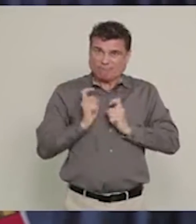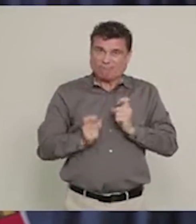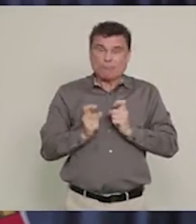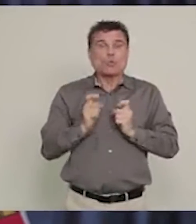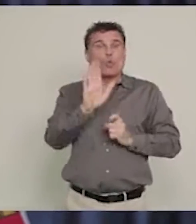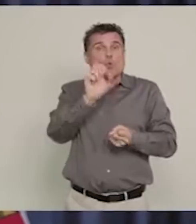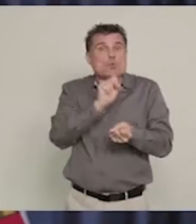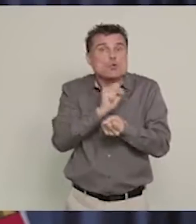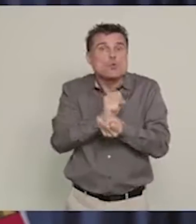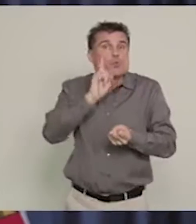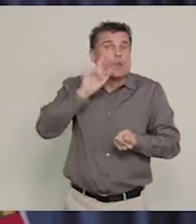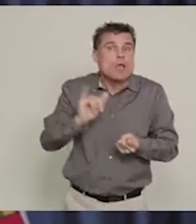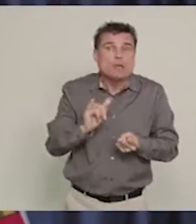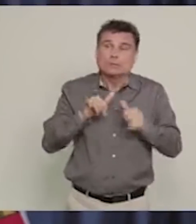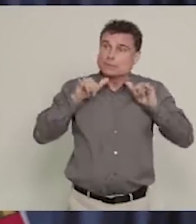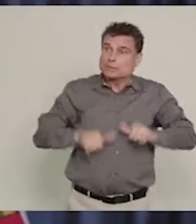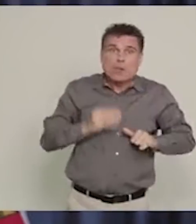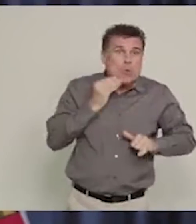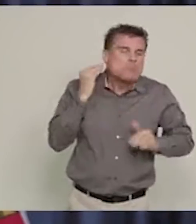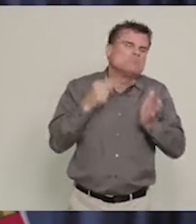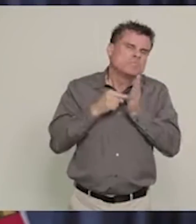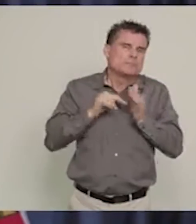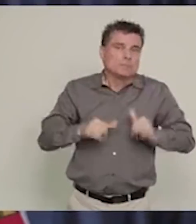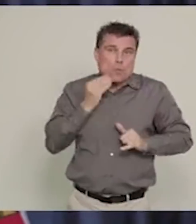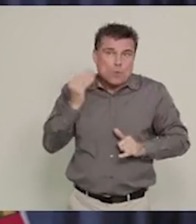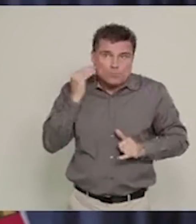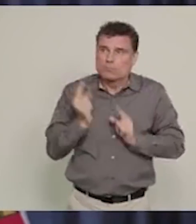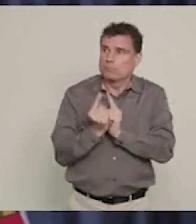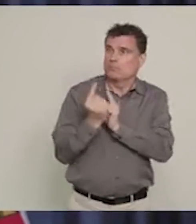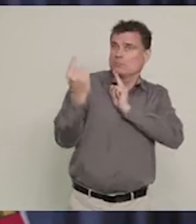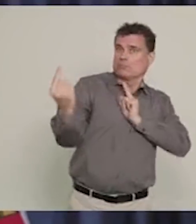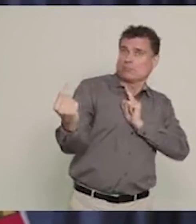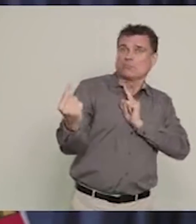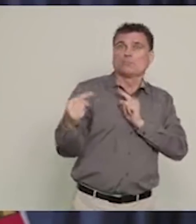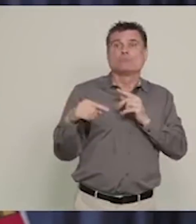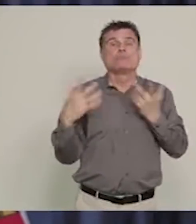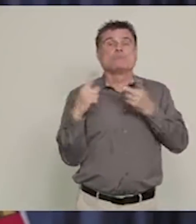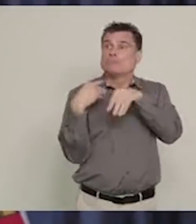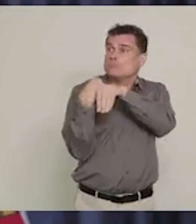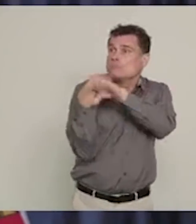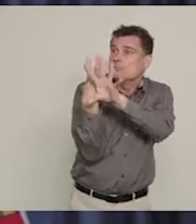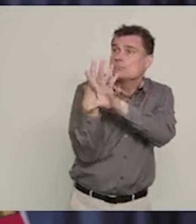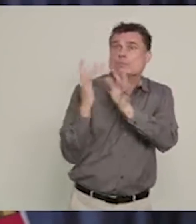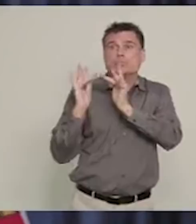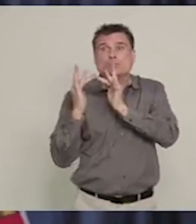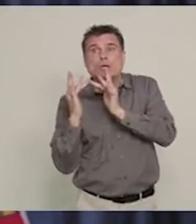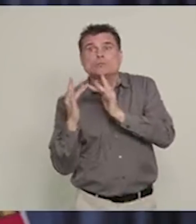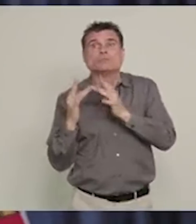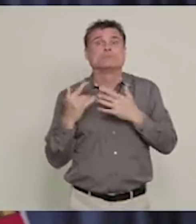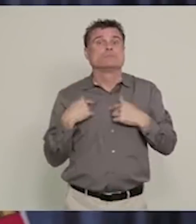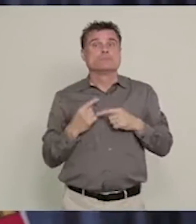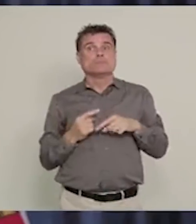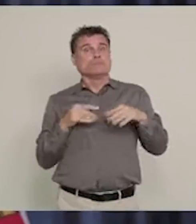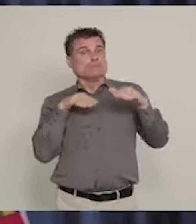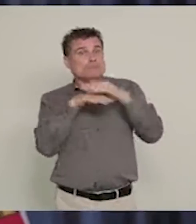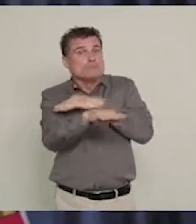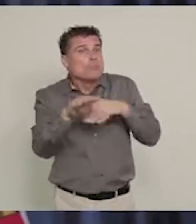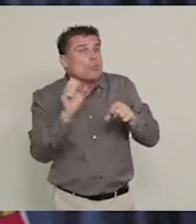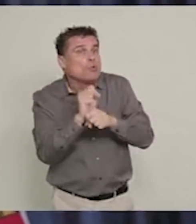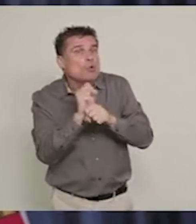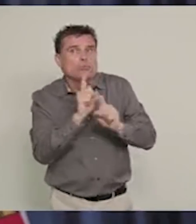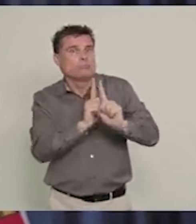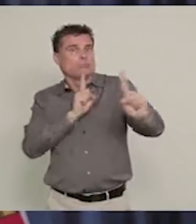from home, you're doing your part to keep your community healthy and safe. These are unprecedented measures